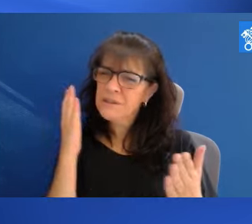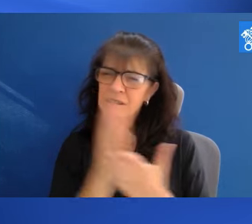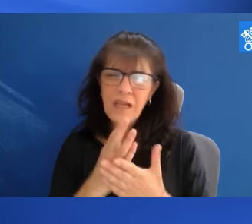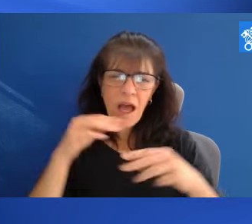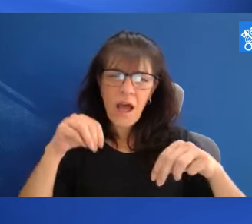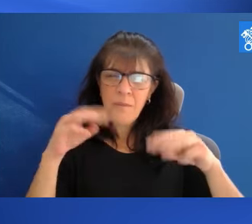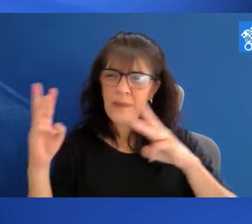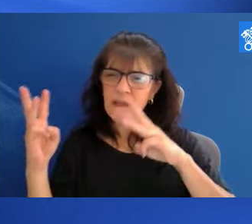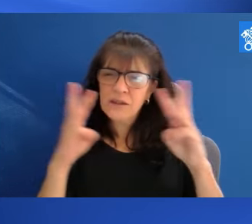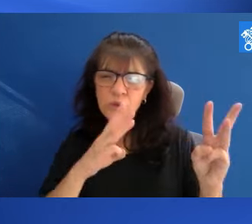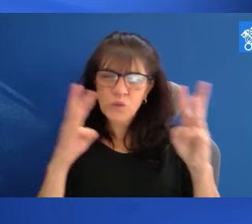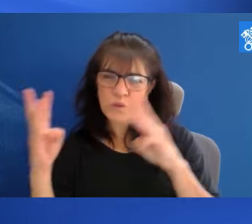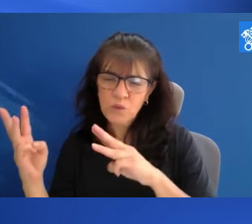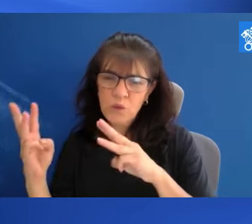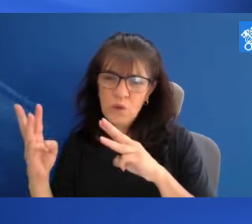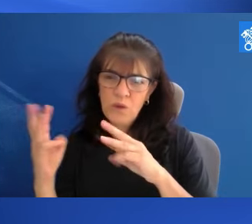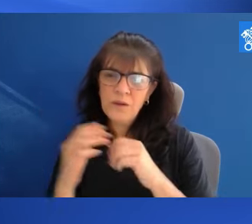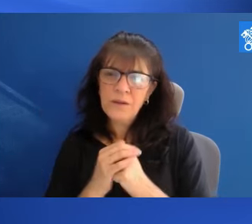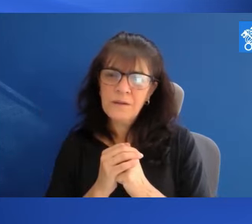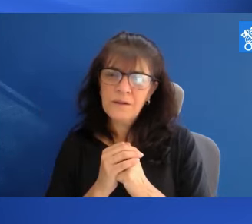Let us hope that that war ends.